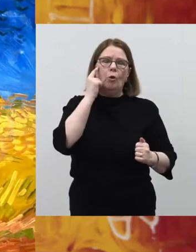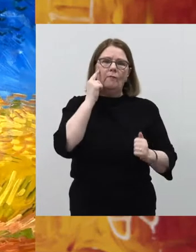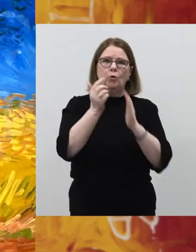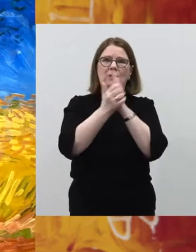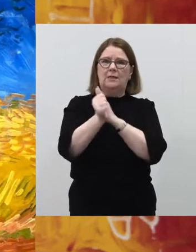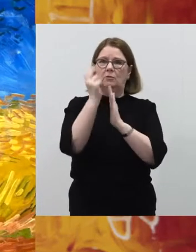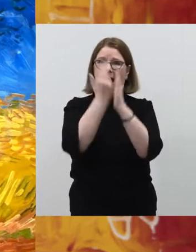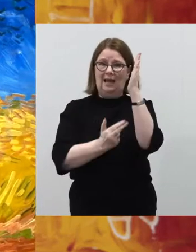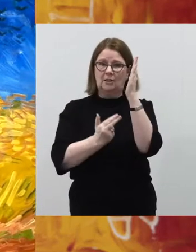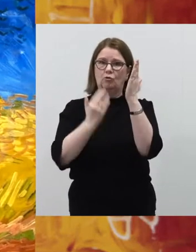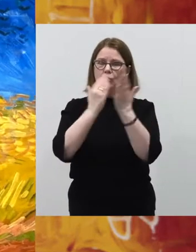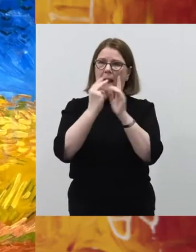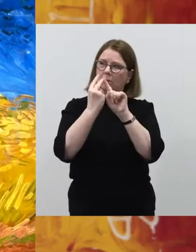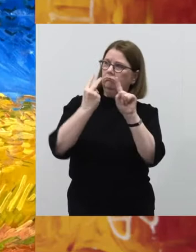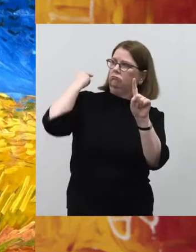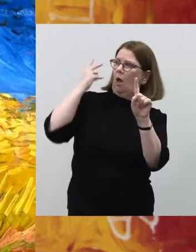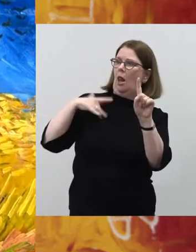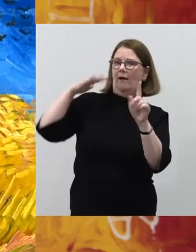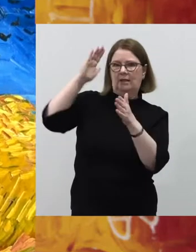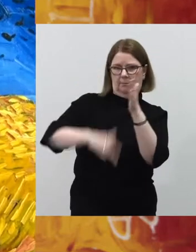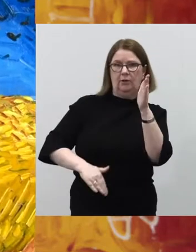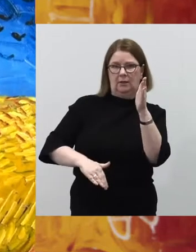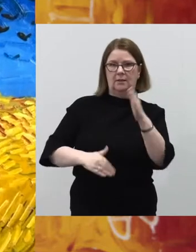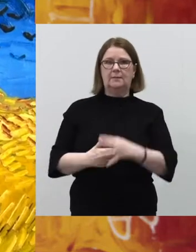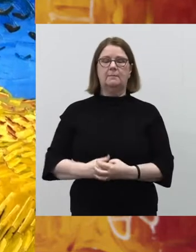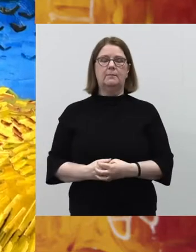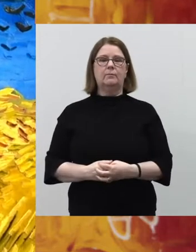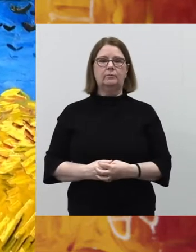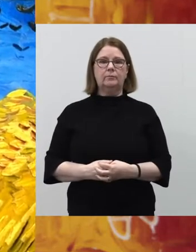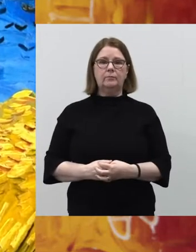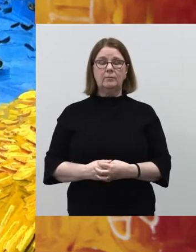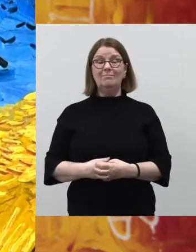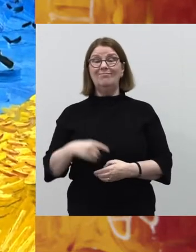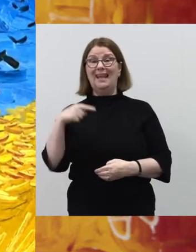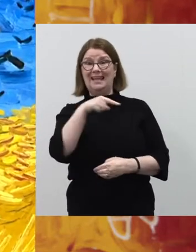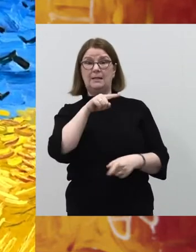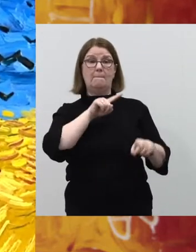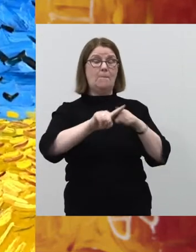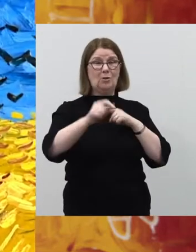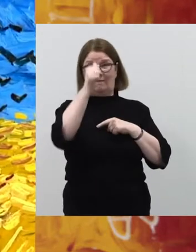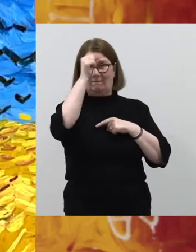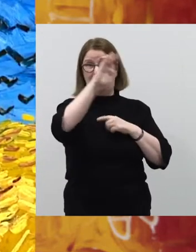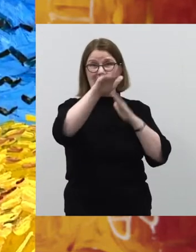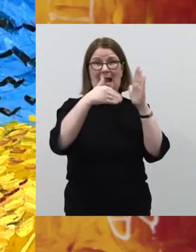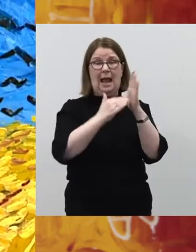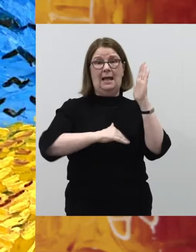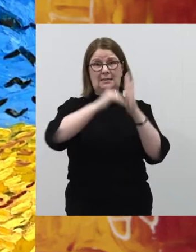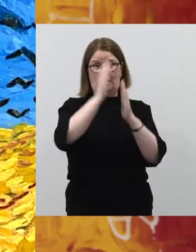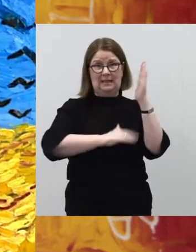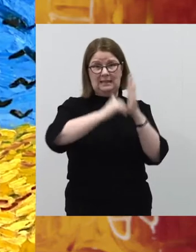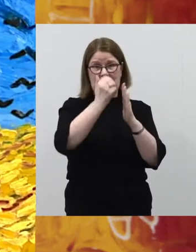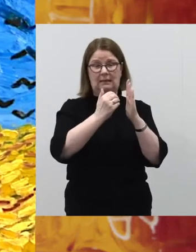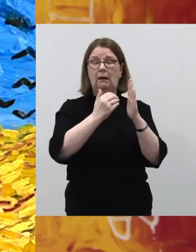was accidentally shot. Anyway, however you take that, this painting is a remarkably well-controlled and well-constructed